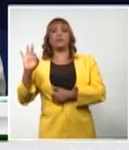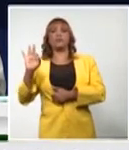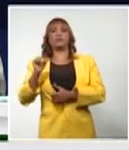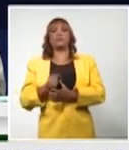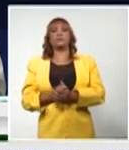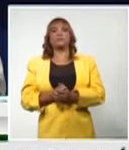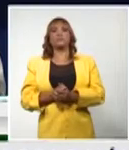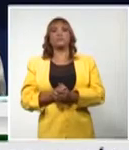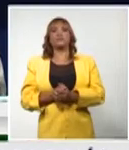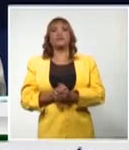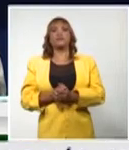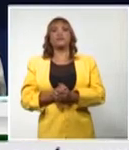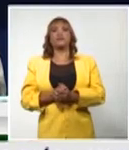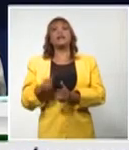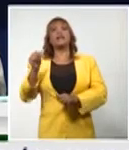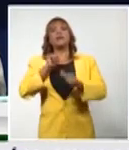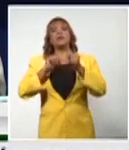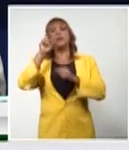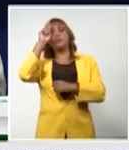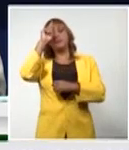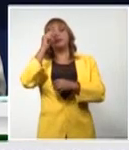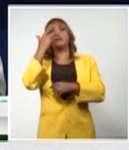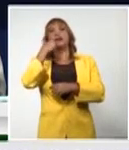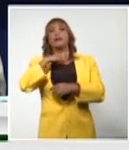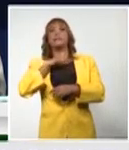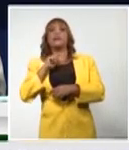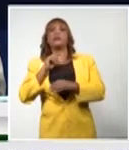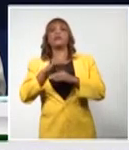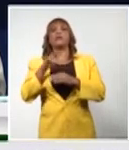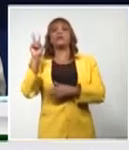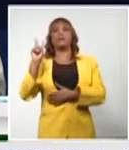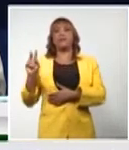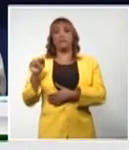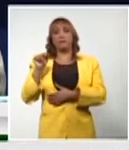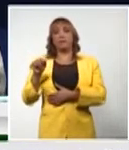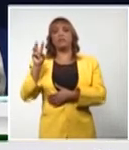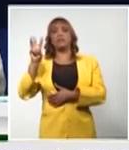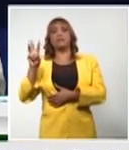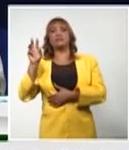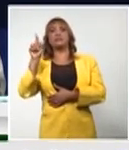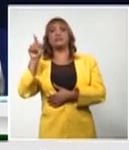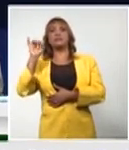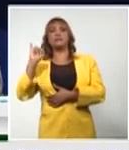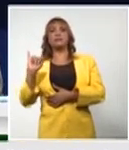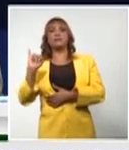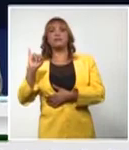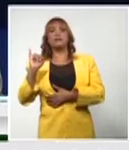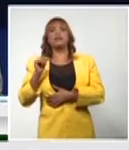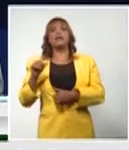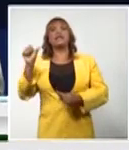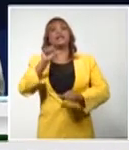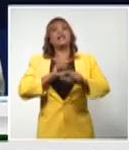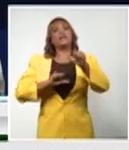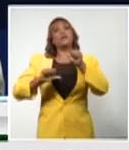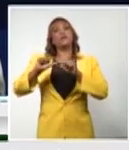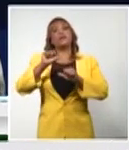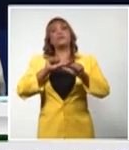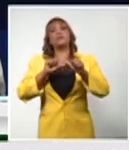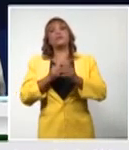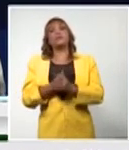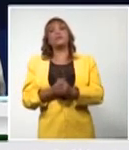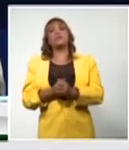316 in the Hermano Almahedes Hospital Laboratory, and 54 in the Civil Defense Laboratories.